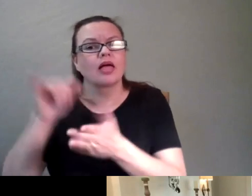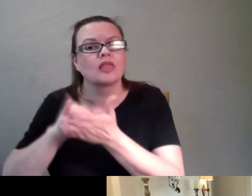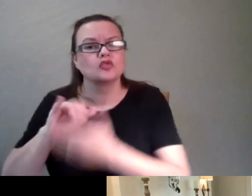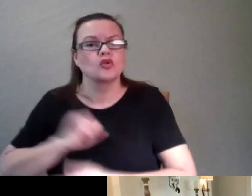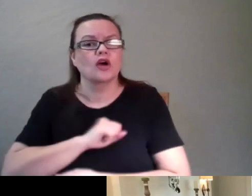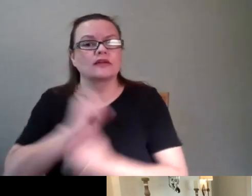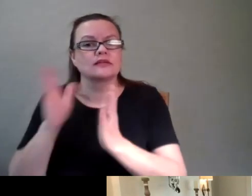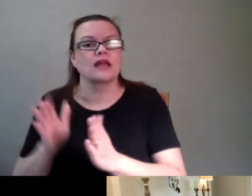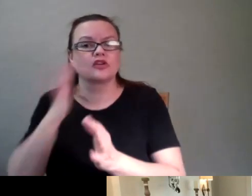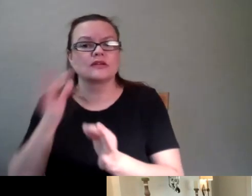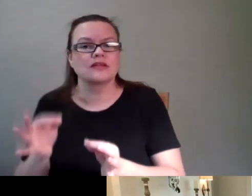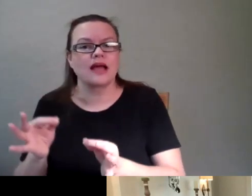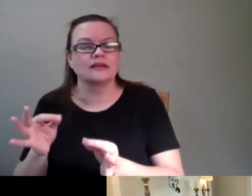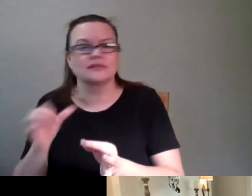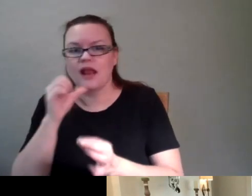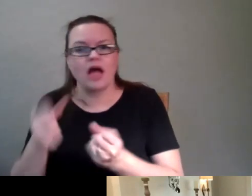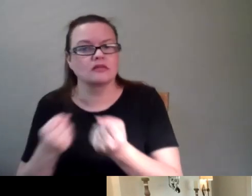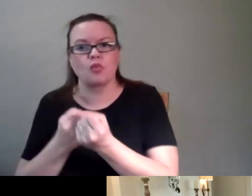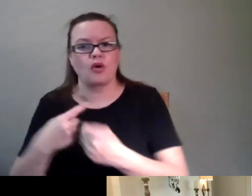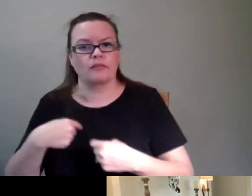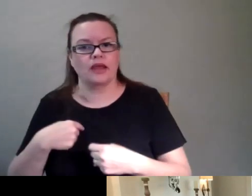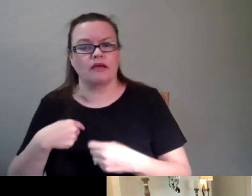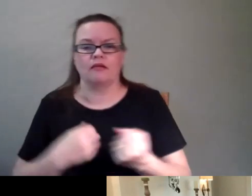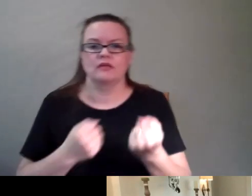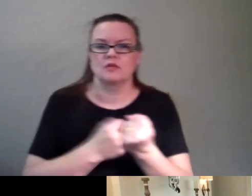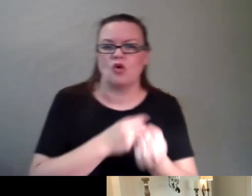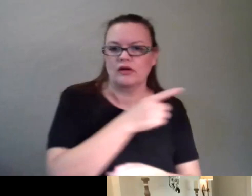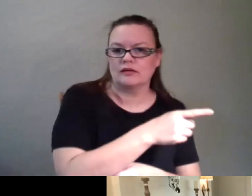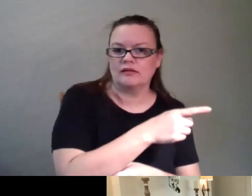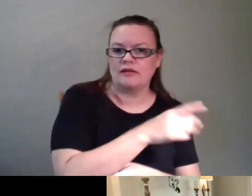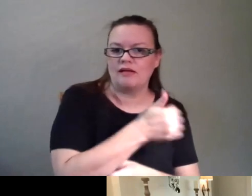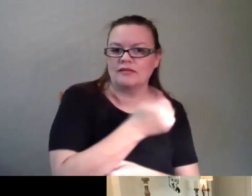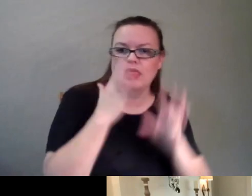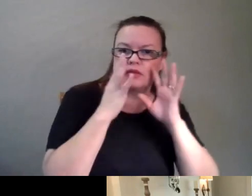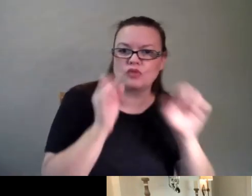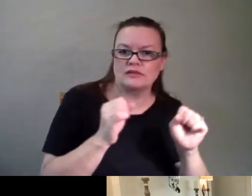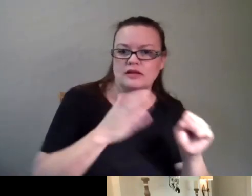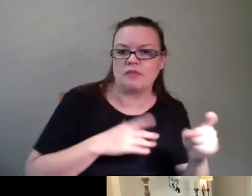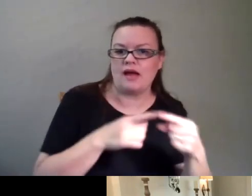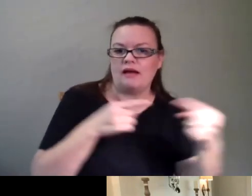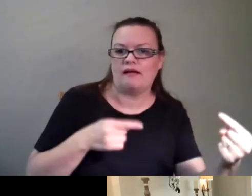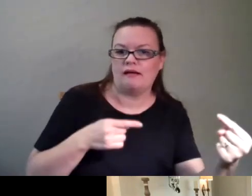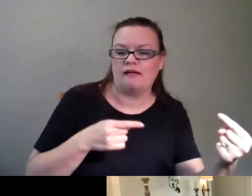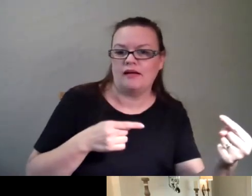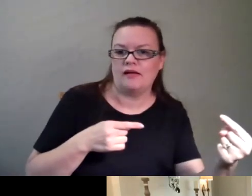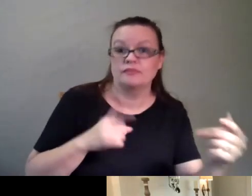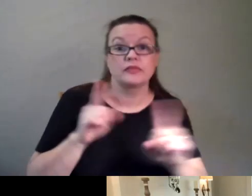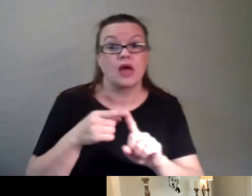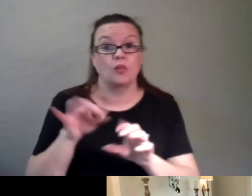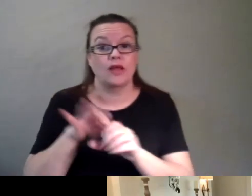and says, that's politics, and she's running for president, and that's what she was told she needed to do. And when the election was over